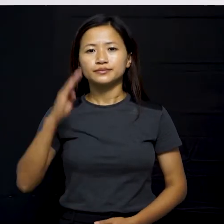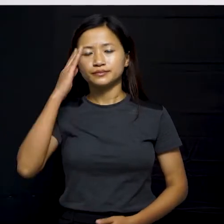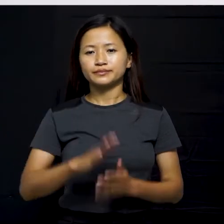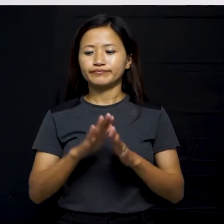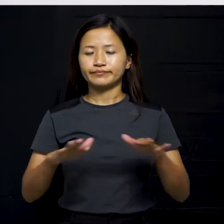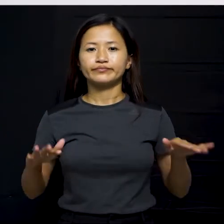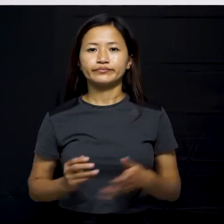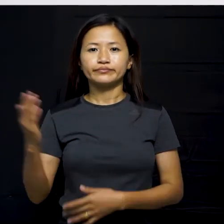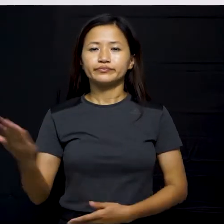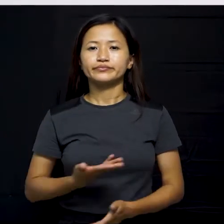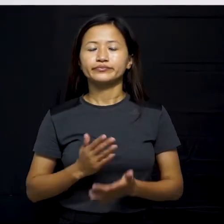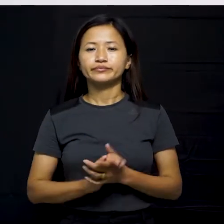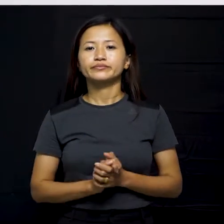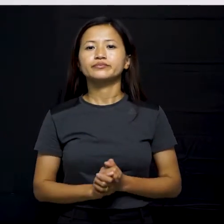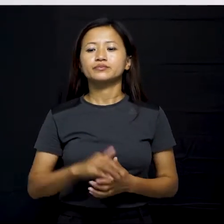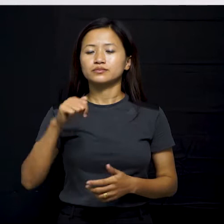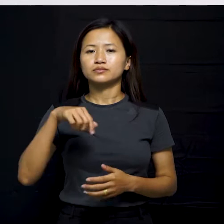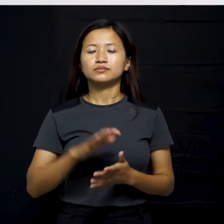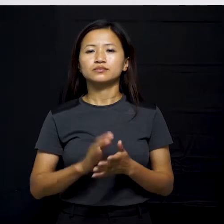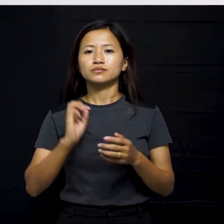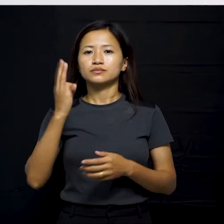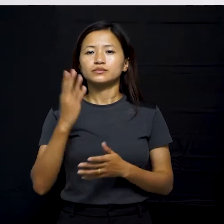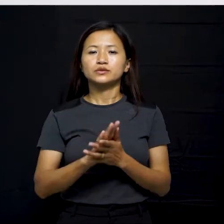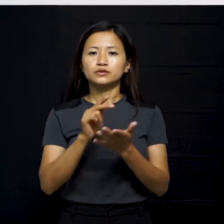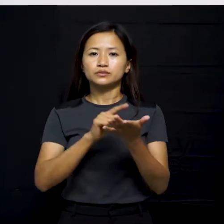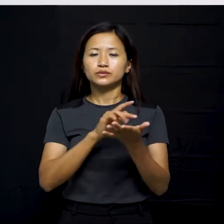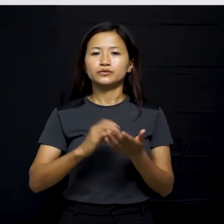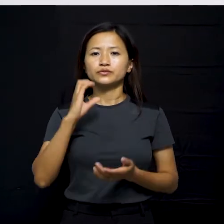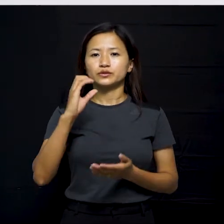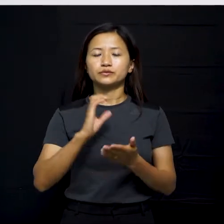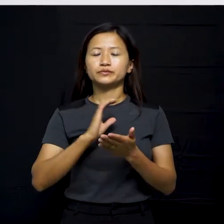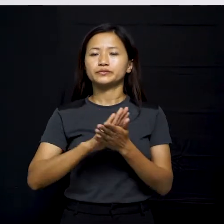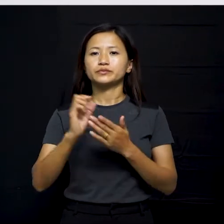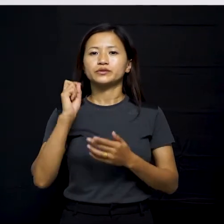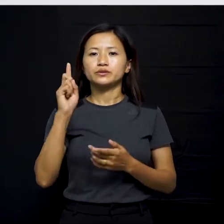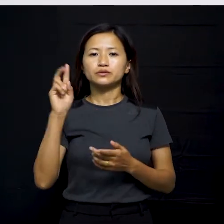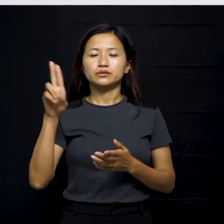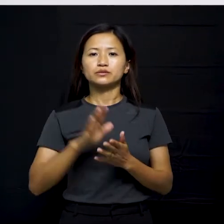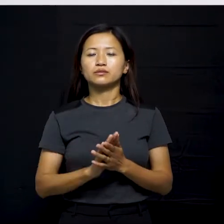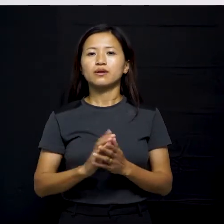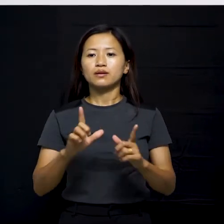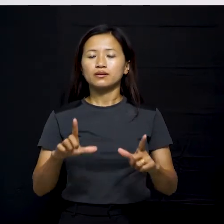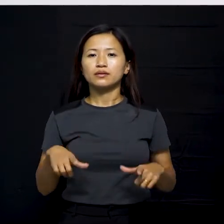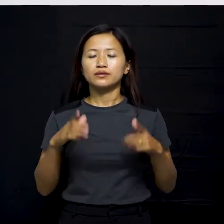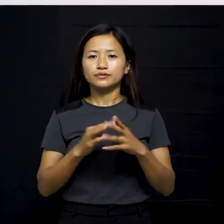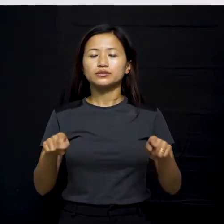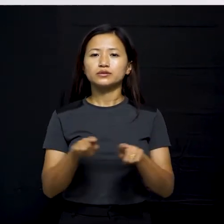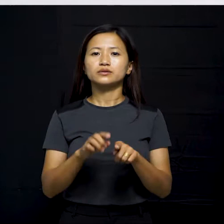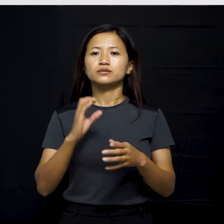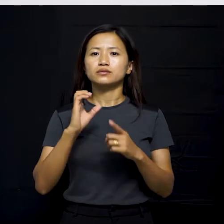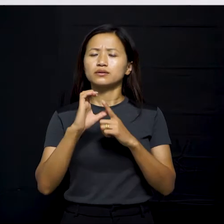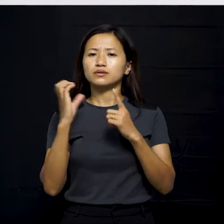Hello students, welcome back. Now we are in the third part of chapter 12, that is life and culture of the